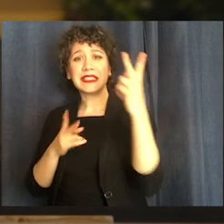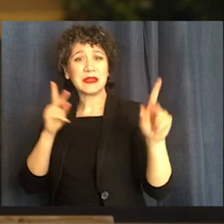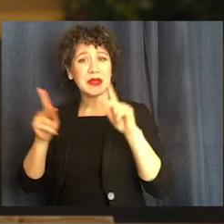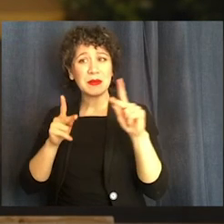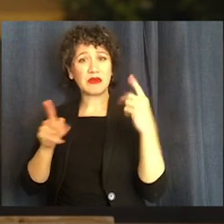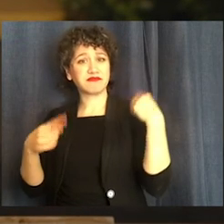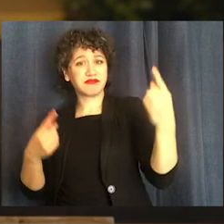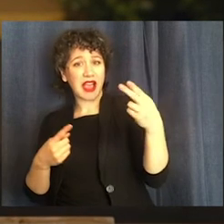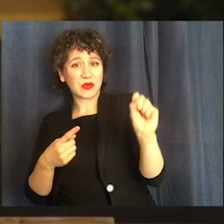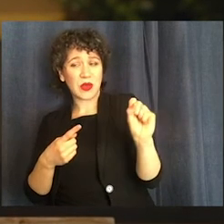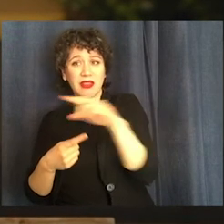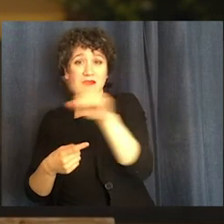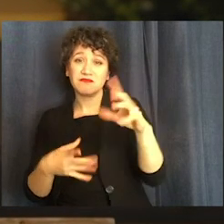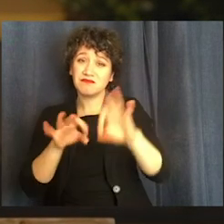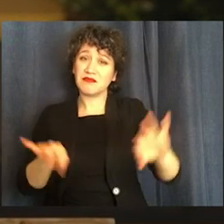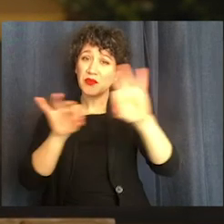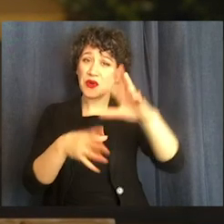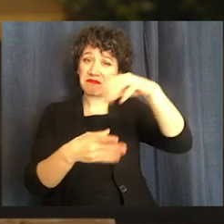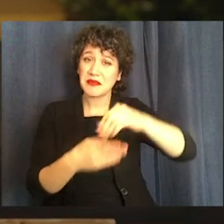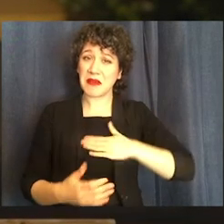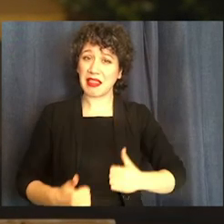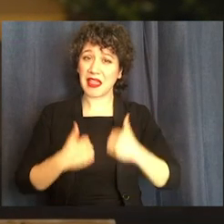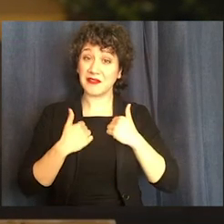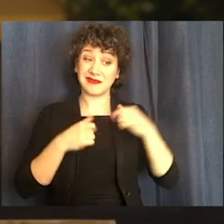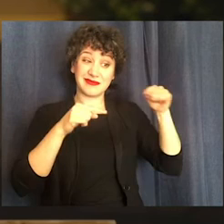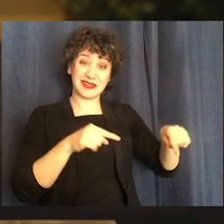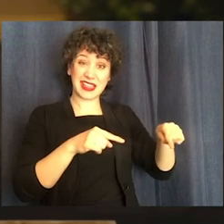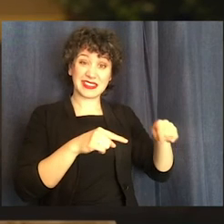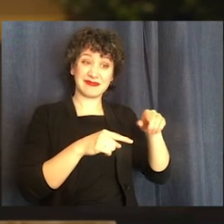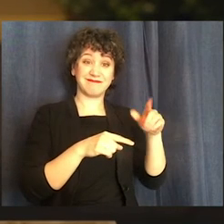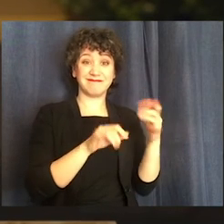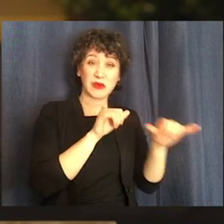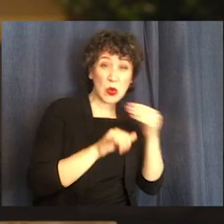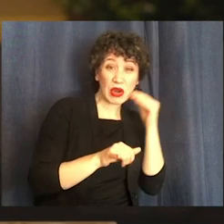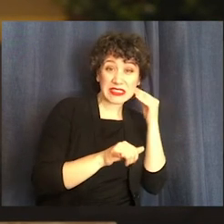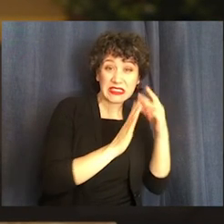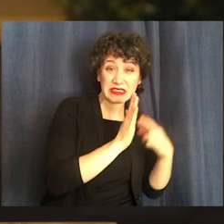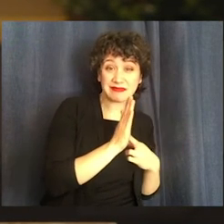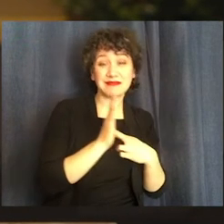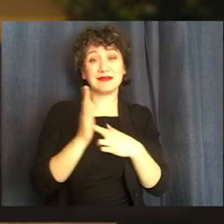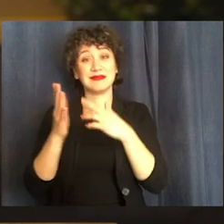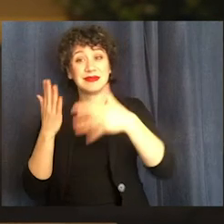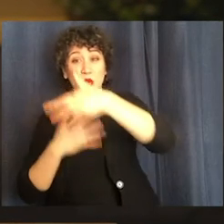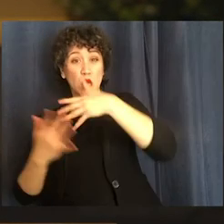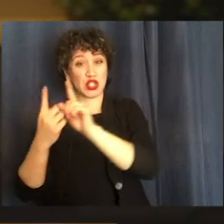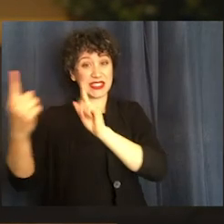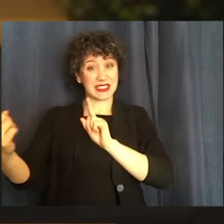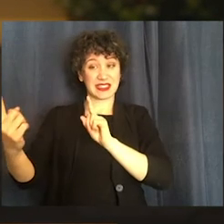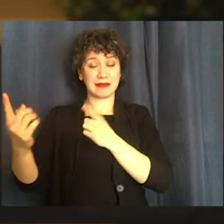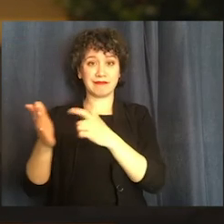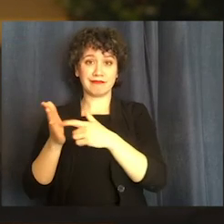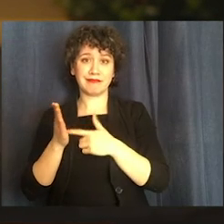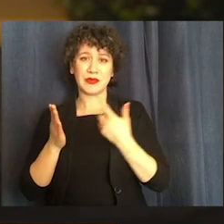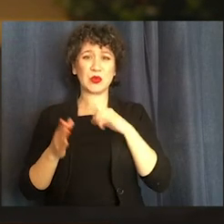struck me the most about Palmer is the community here, how much everyone cares. And that has been demonstrated throughout this whole pandemic, from the